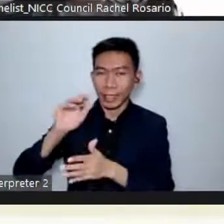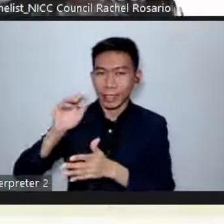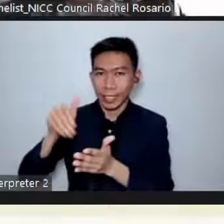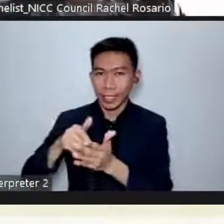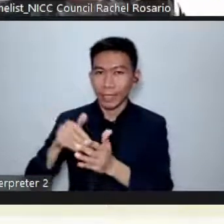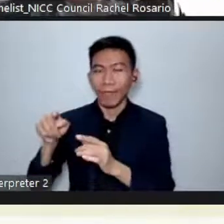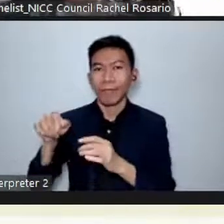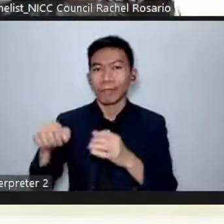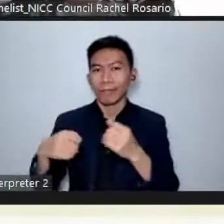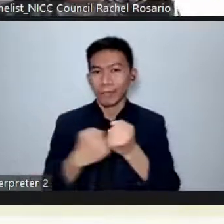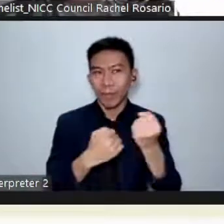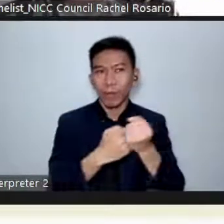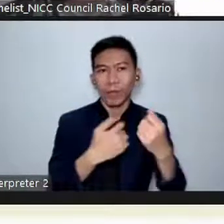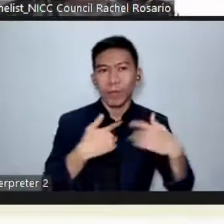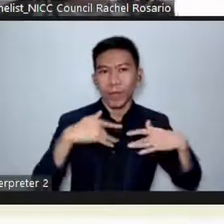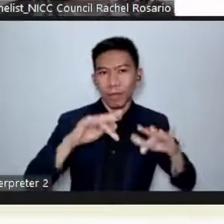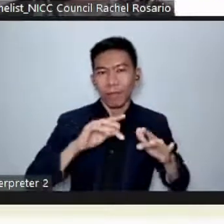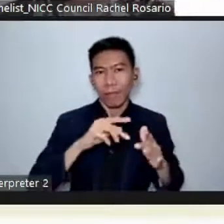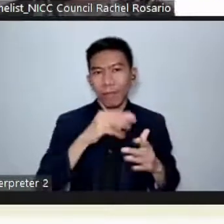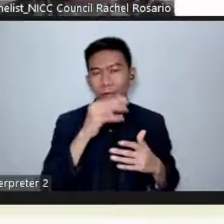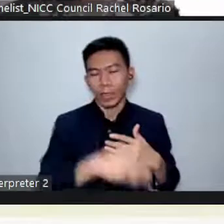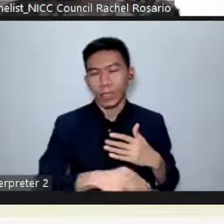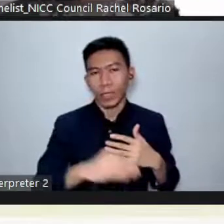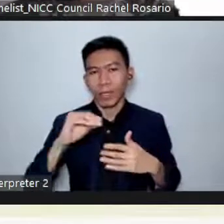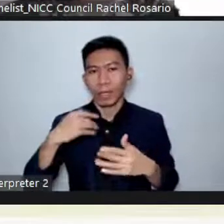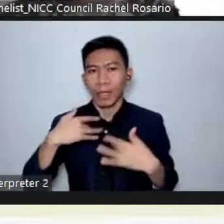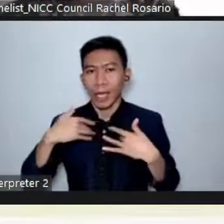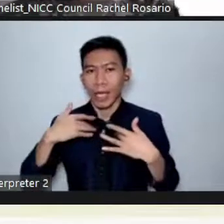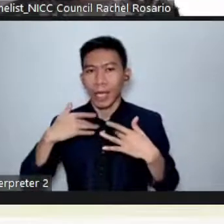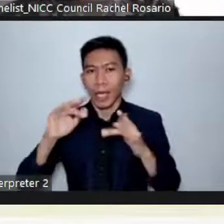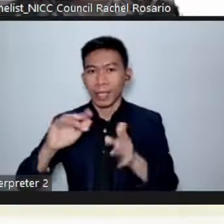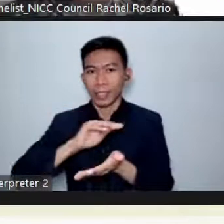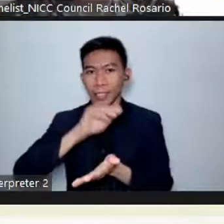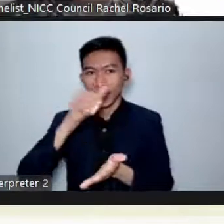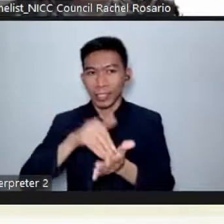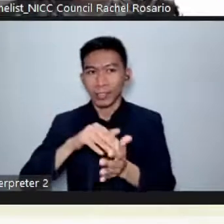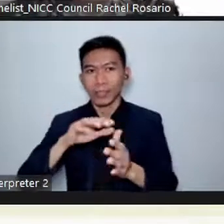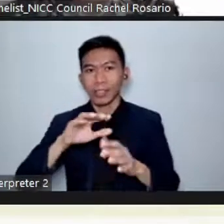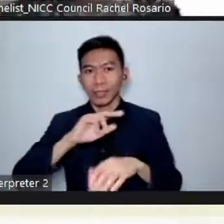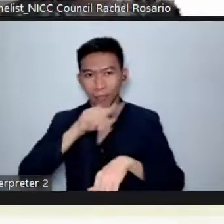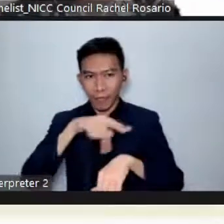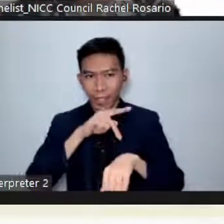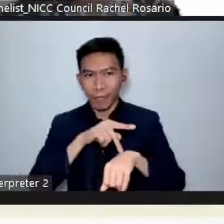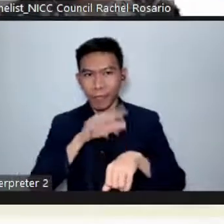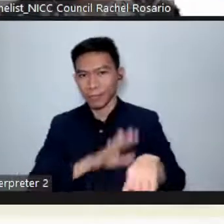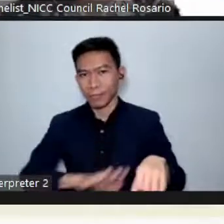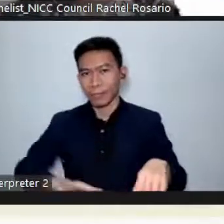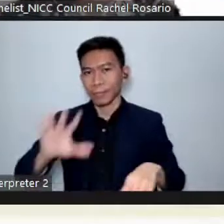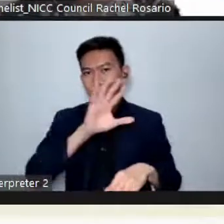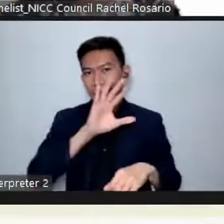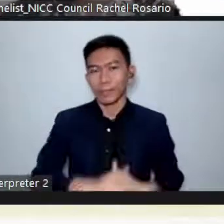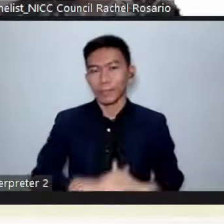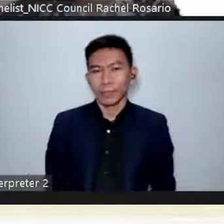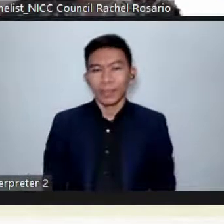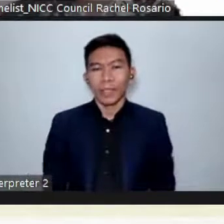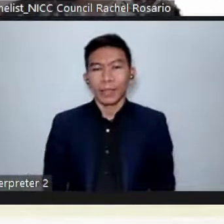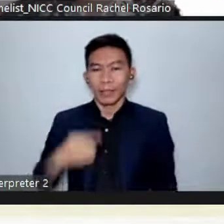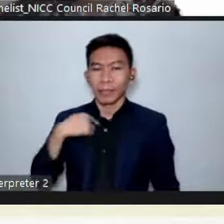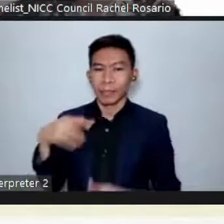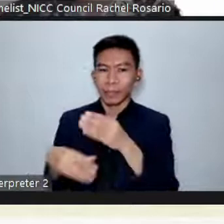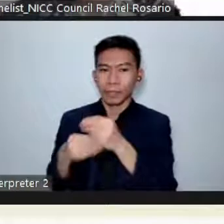Program and the operationalization of Malasakit Centers nationwide. Well, just to add lang po sa binigay ni Sir John a while